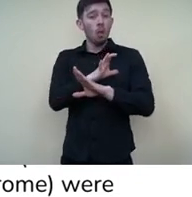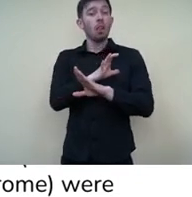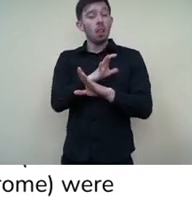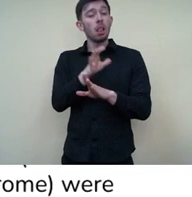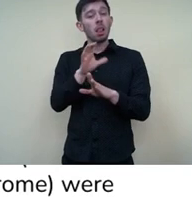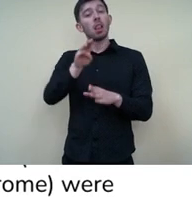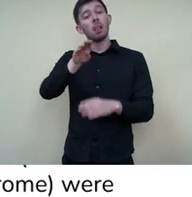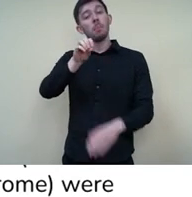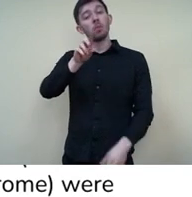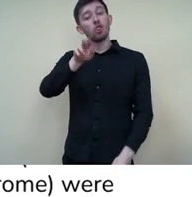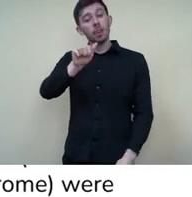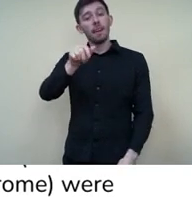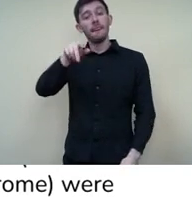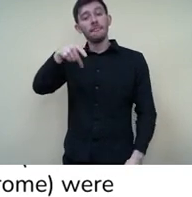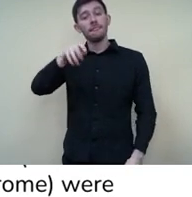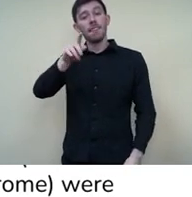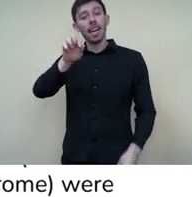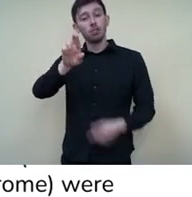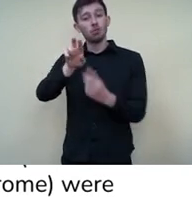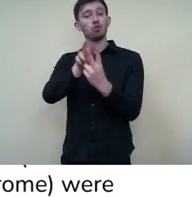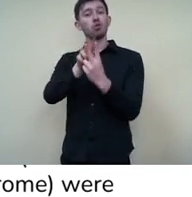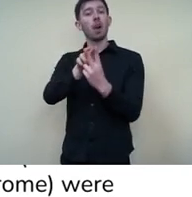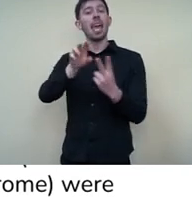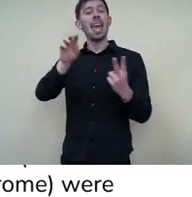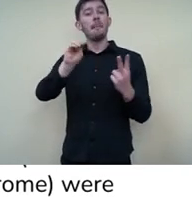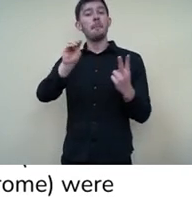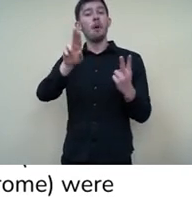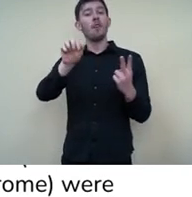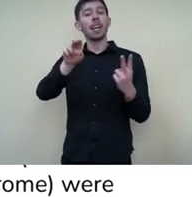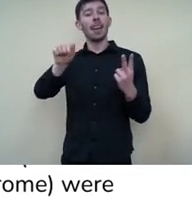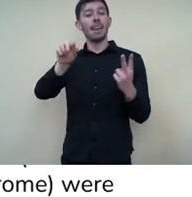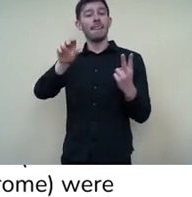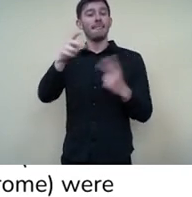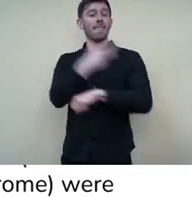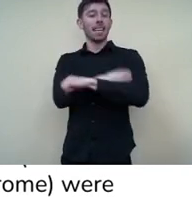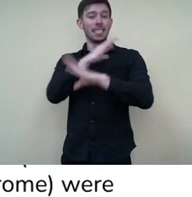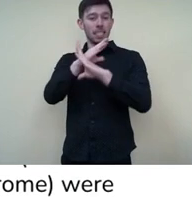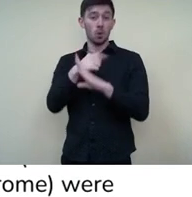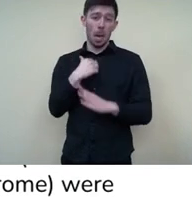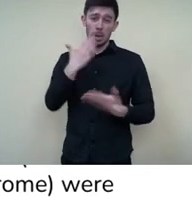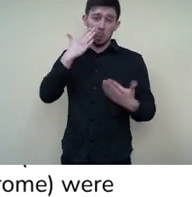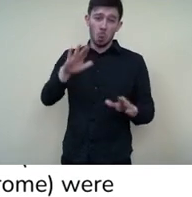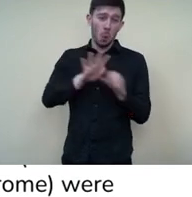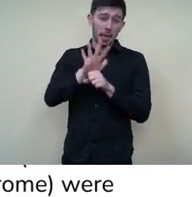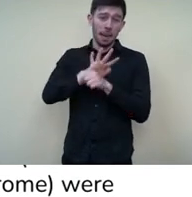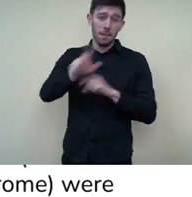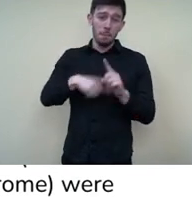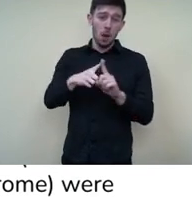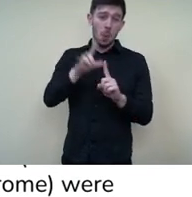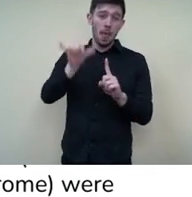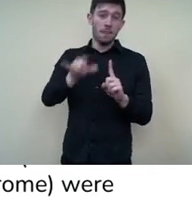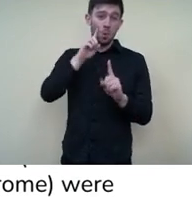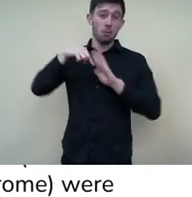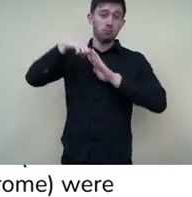the Moderna and Pfizer vaccines are mRNA vaccines. And I don't know enough about mRNA vaccines to really discuss this and go